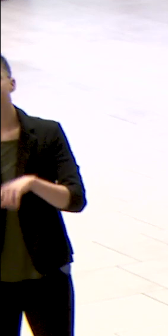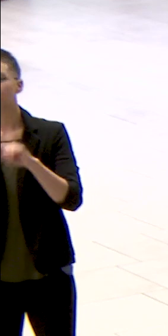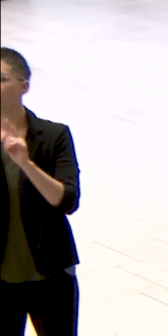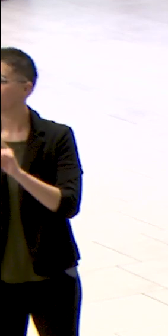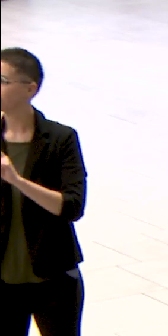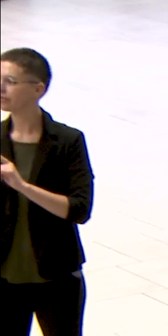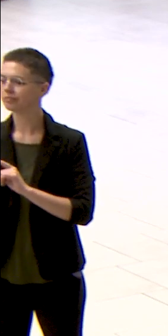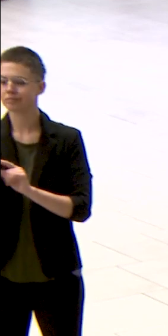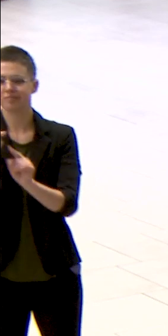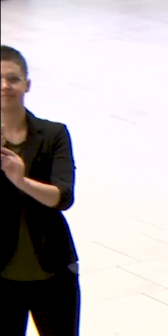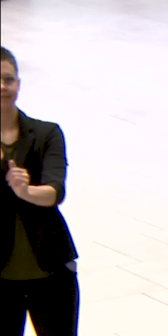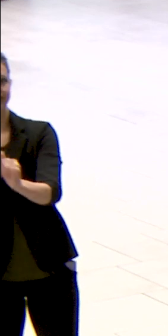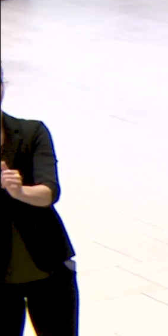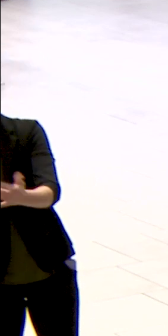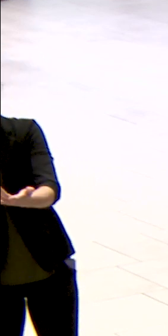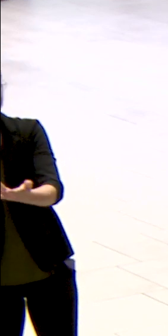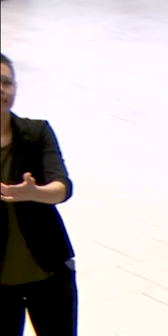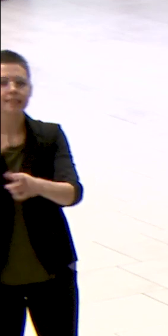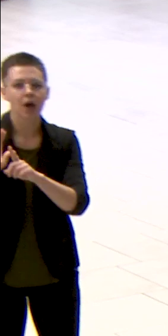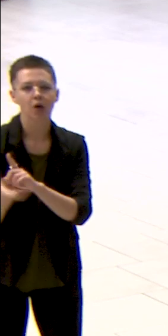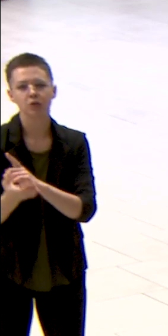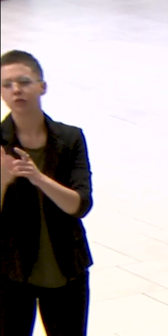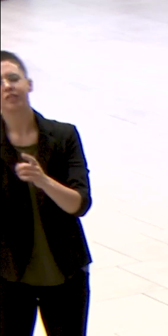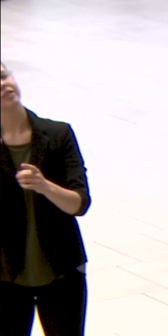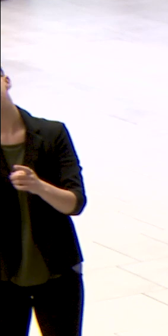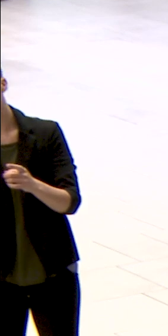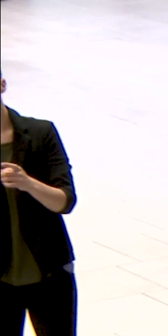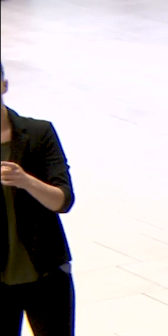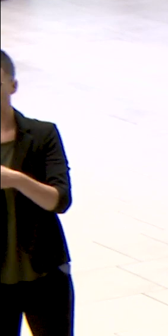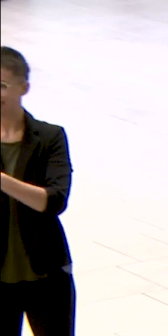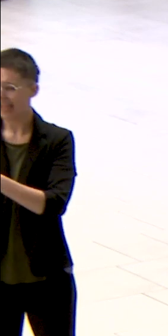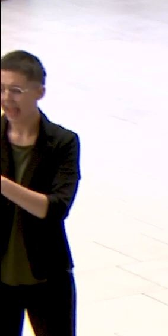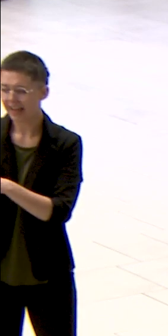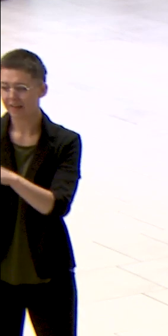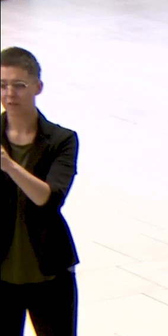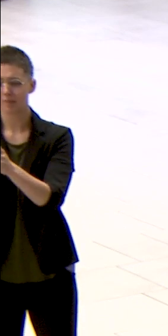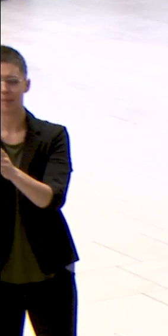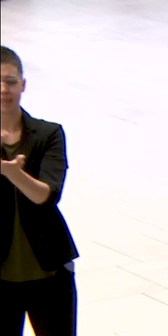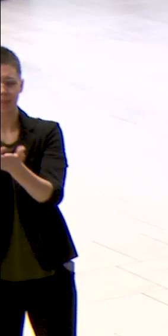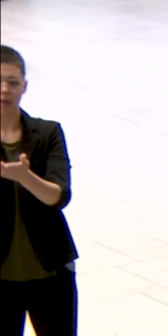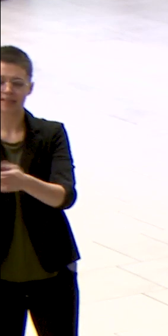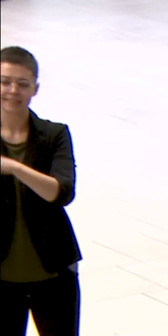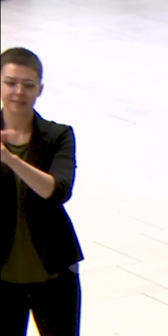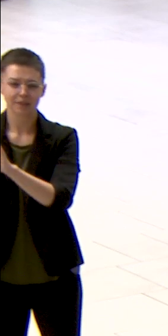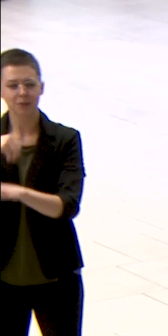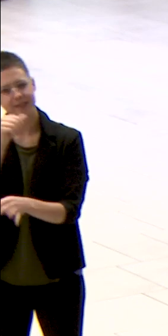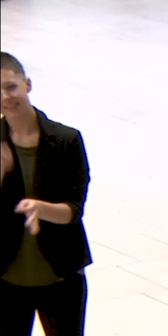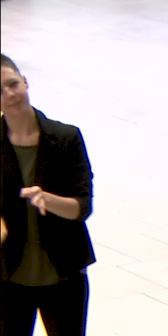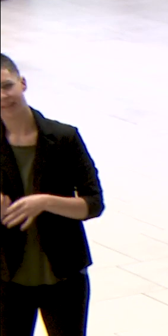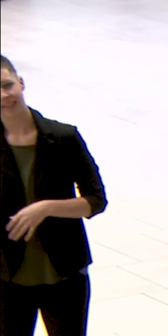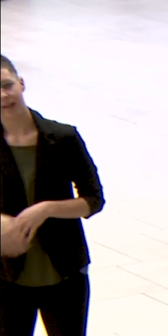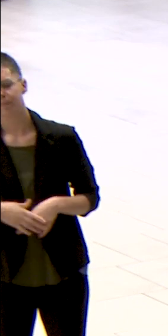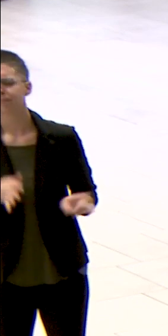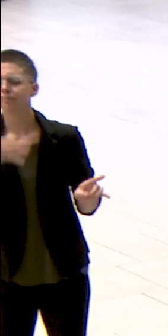that by targeting someone based on data, you know, from something they bought 6 months ago or whatever. It's not that simple. So I'm curious, in